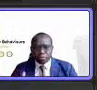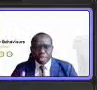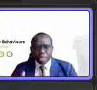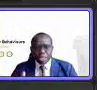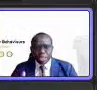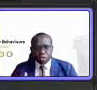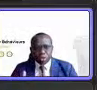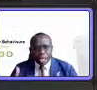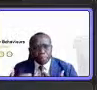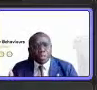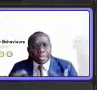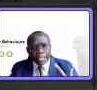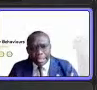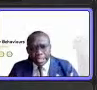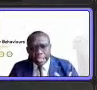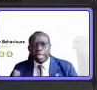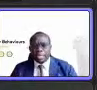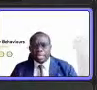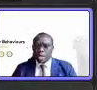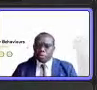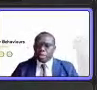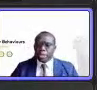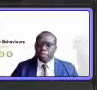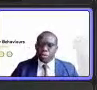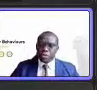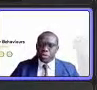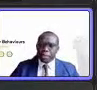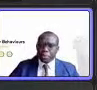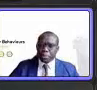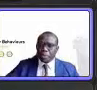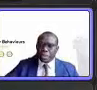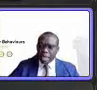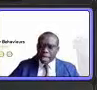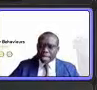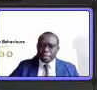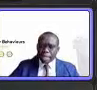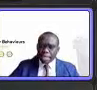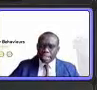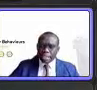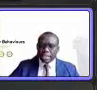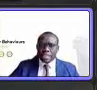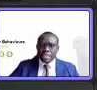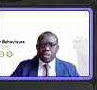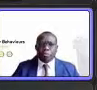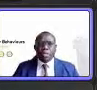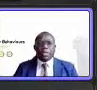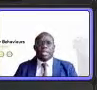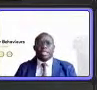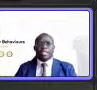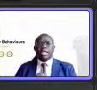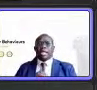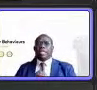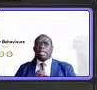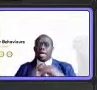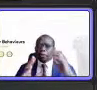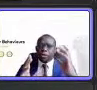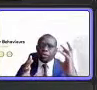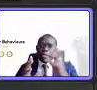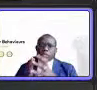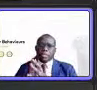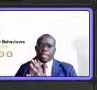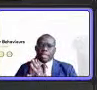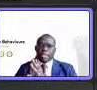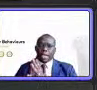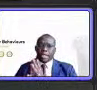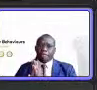for development of airport cities that will actually be able to support the main cities that we'll be looking at. And then I would